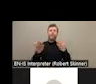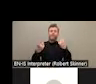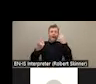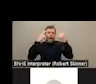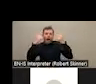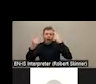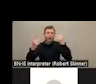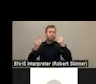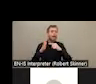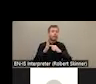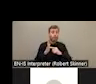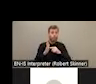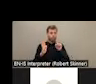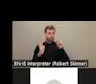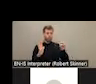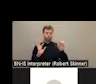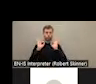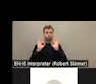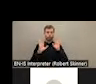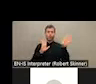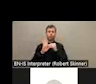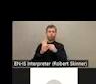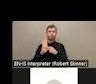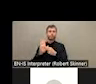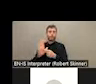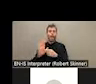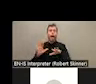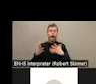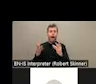inclusive education programming to enable greater success